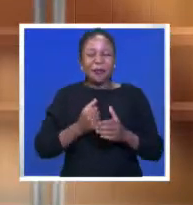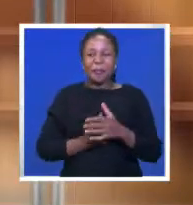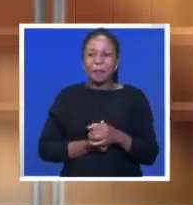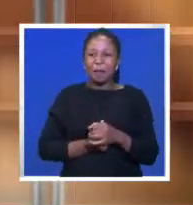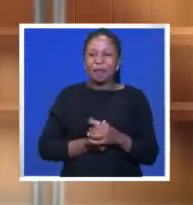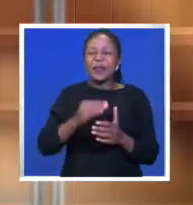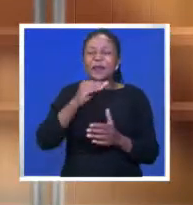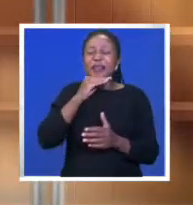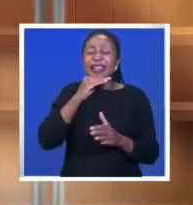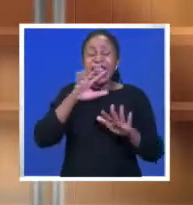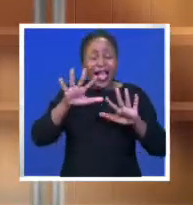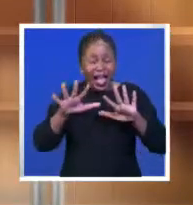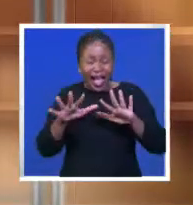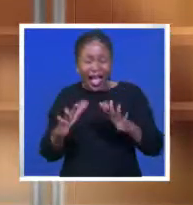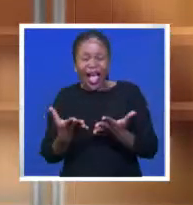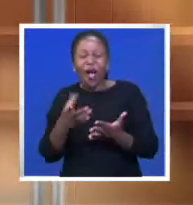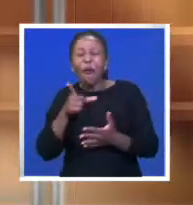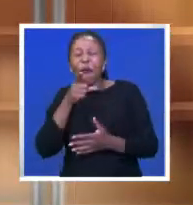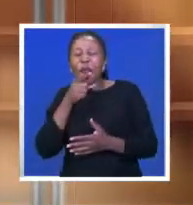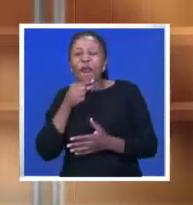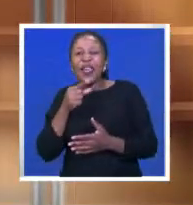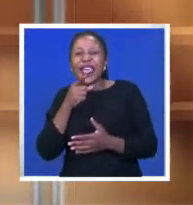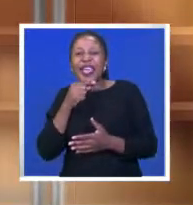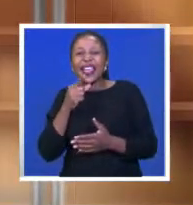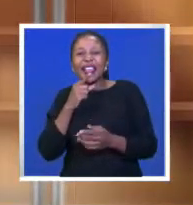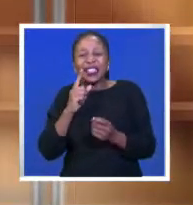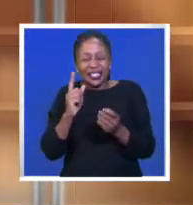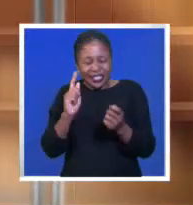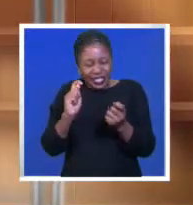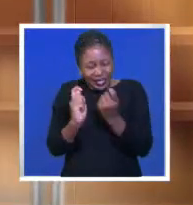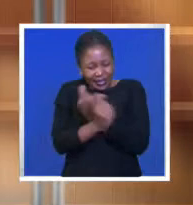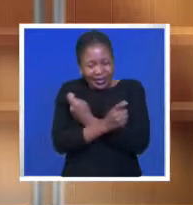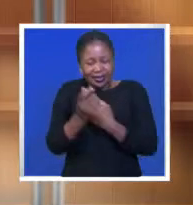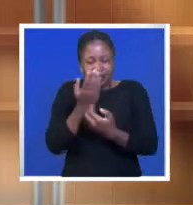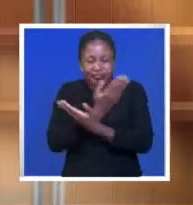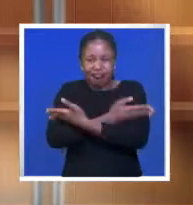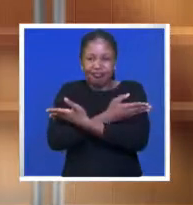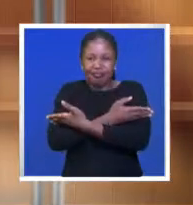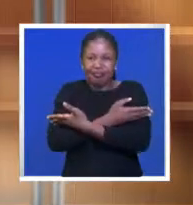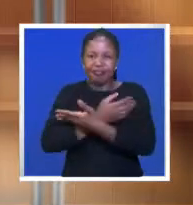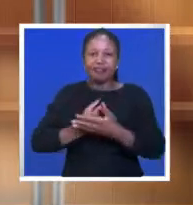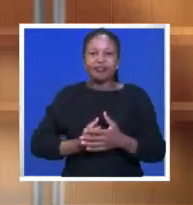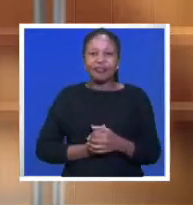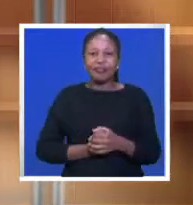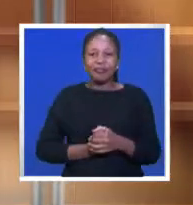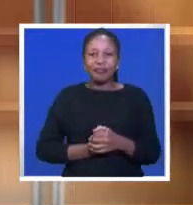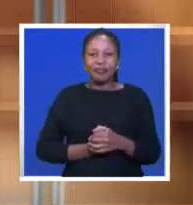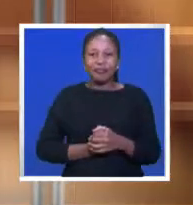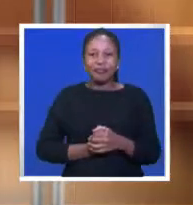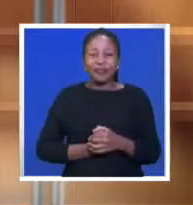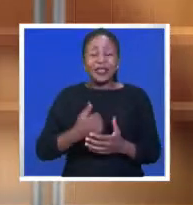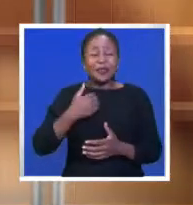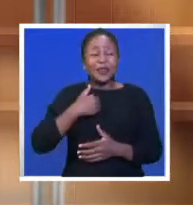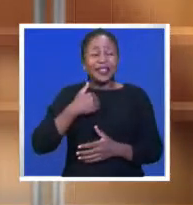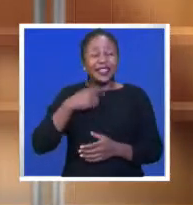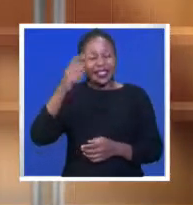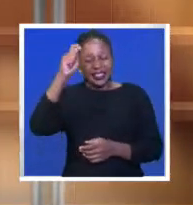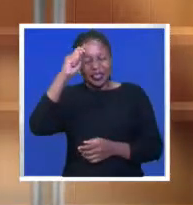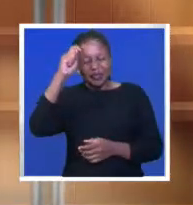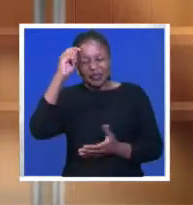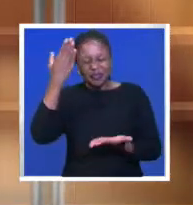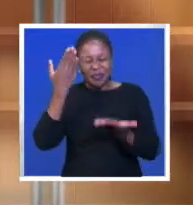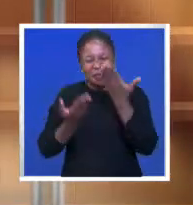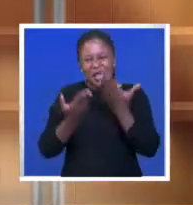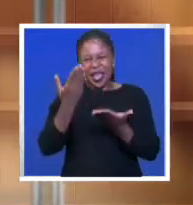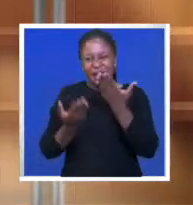set about exchanging the bodies. My dear Lena, what is the response to this one? And I'm sure in your mind you have already said,